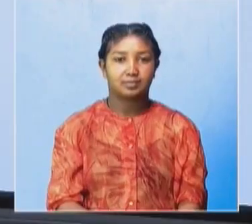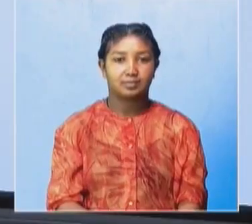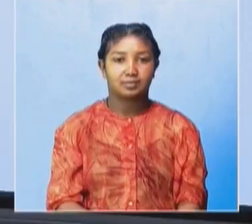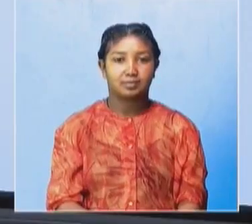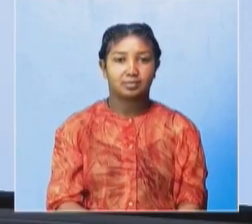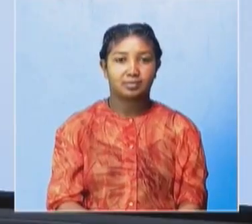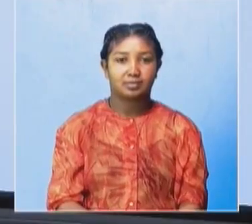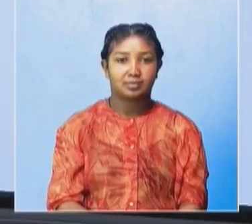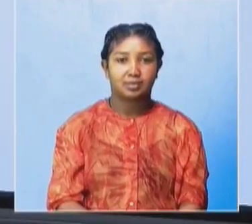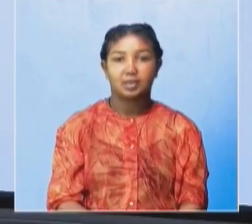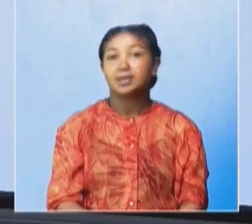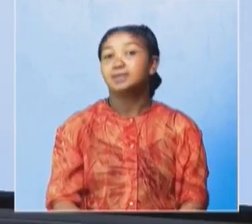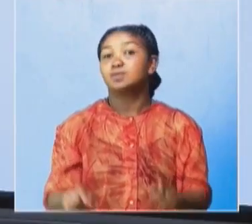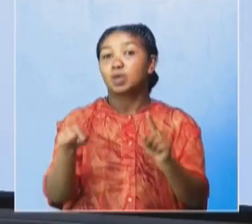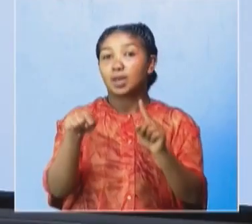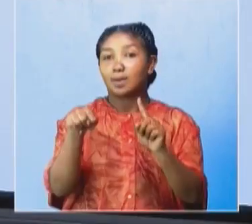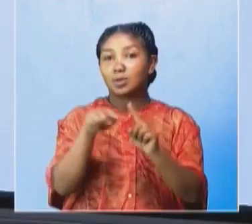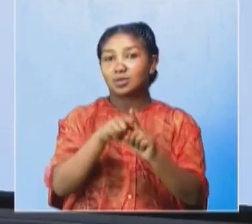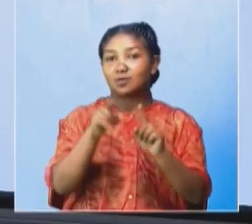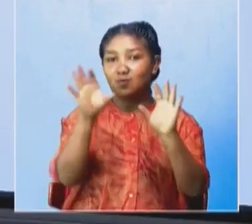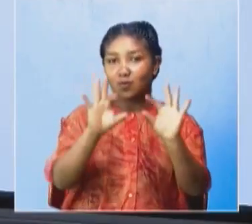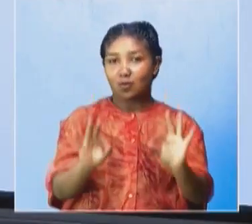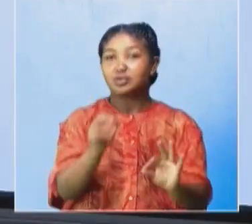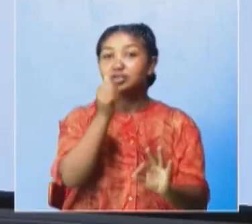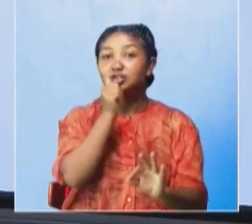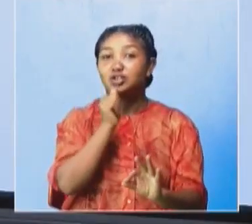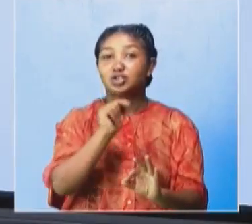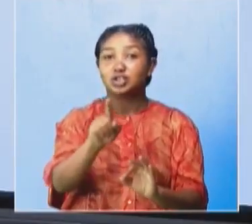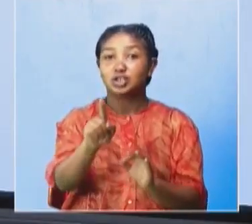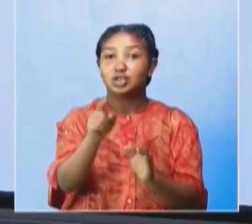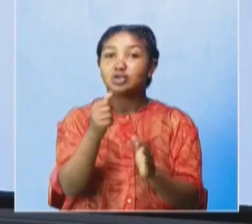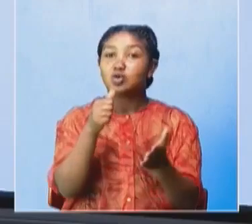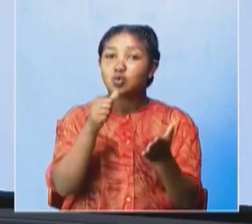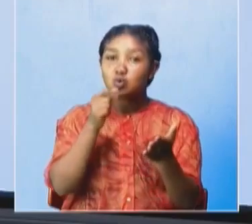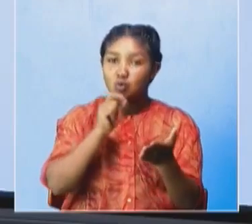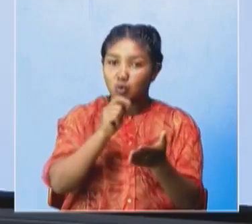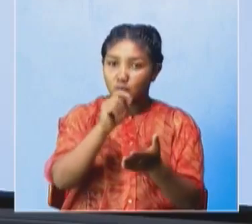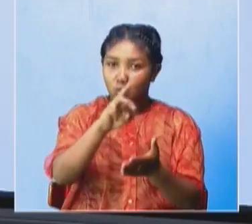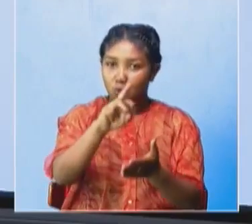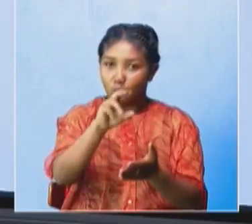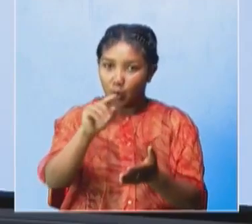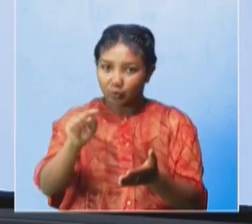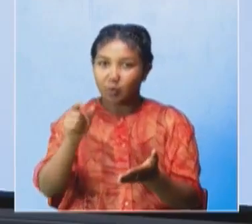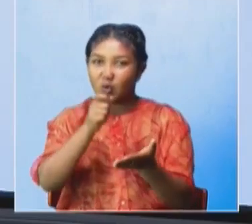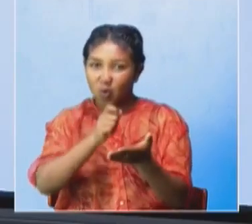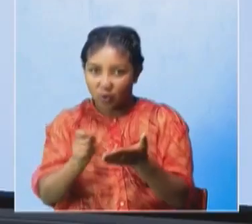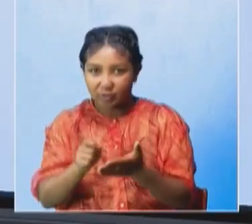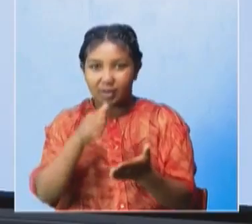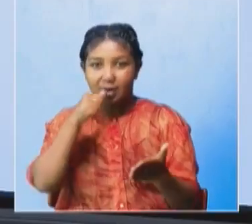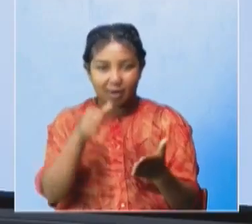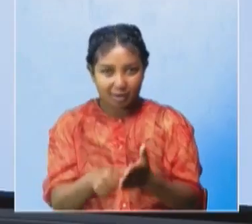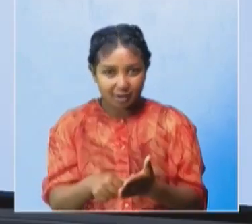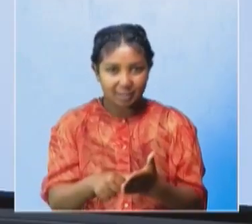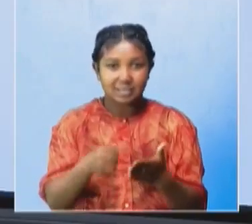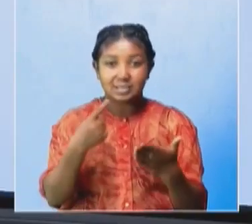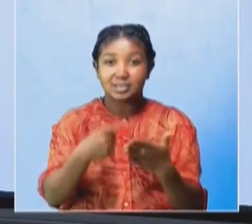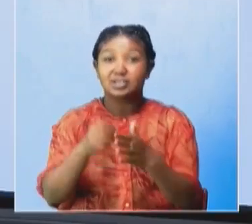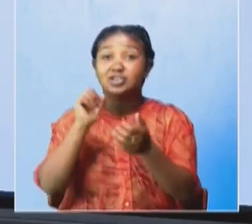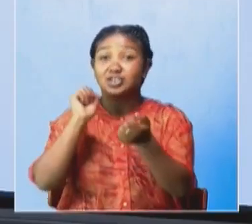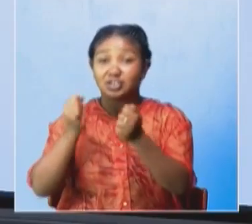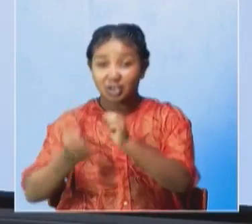Here is positive form. She wrote a letter. let us change